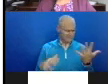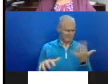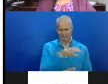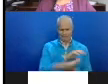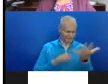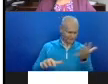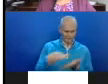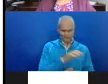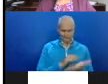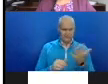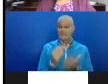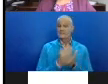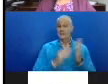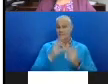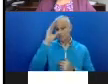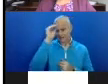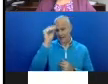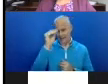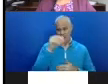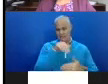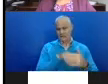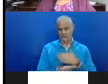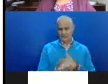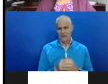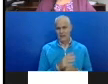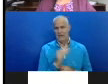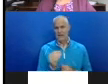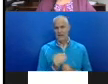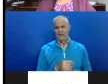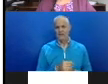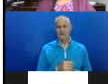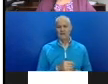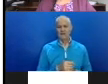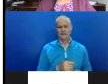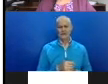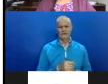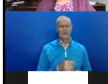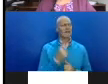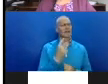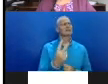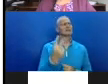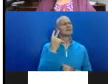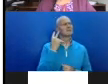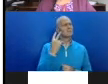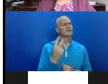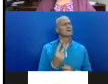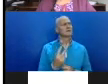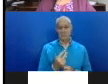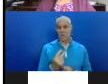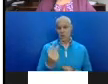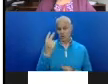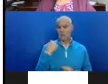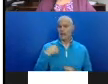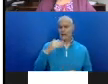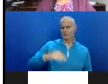um, some guys can come in and when they're looking back, they often, when they look back at their